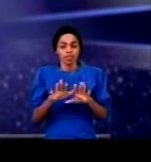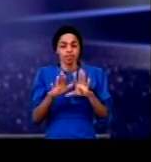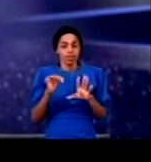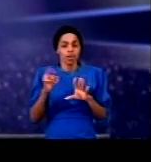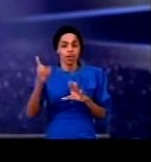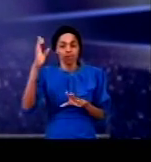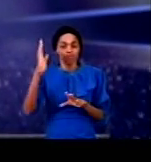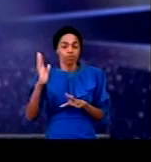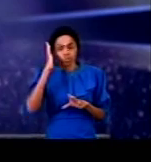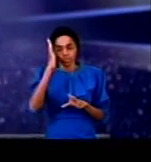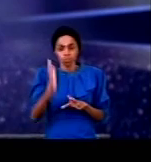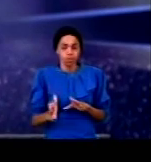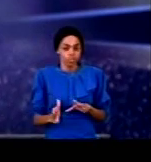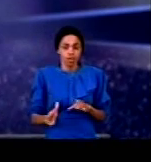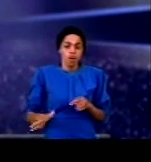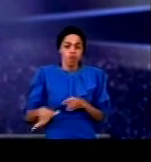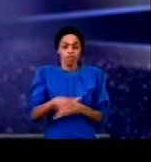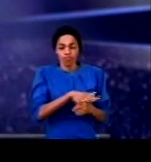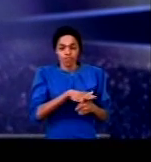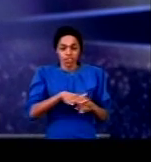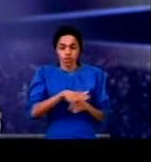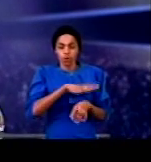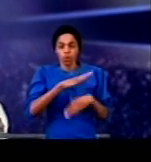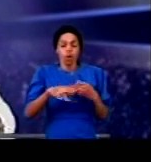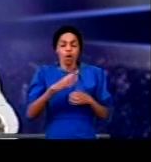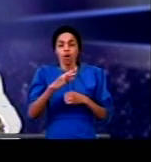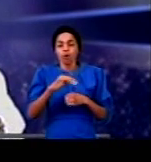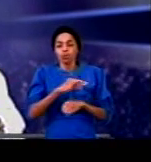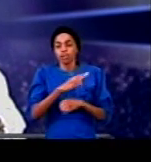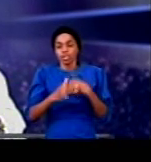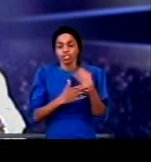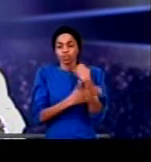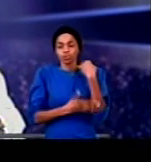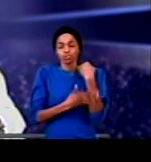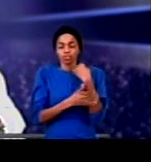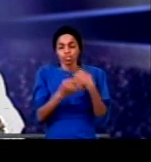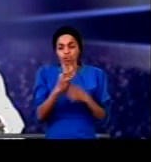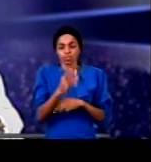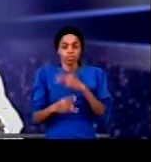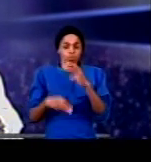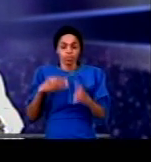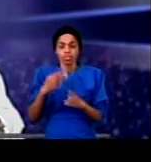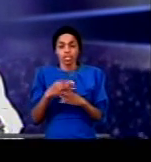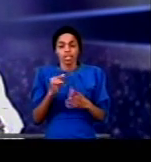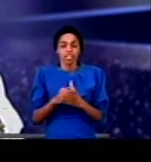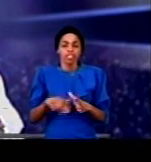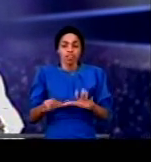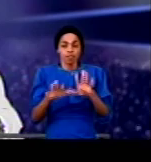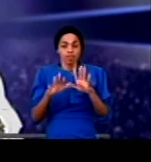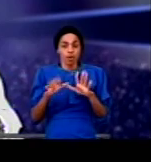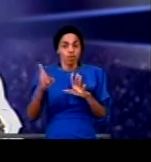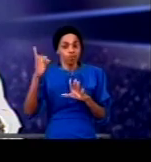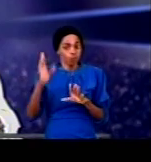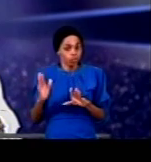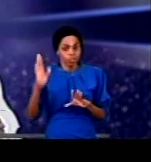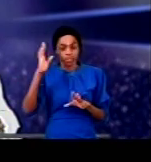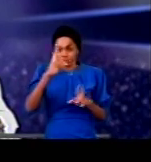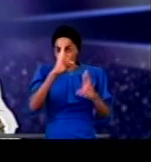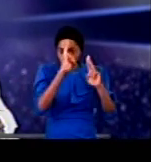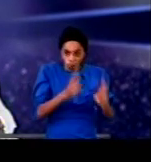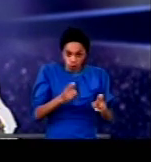city, town, state, and every locality. The fear of God will be there. There will be no maiming of